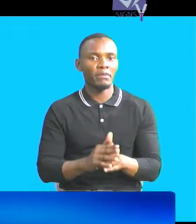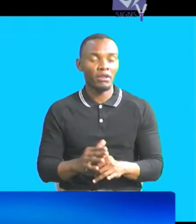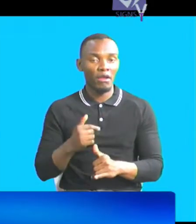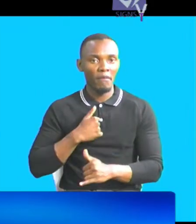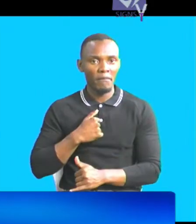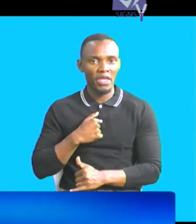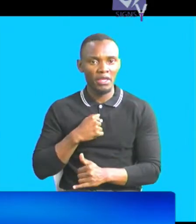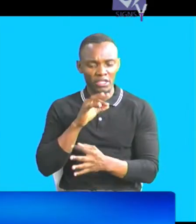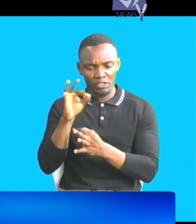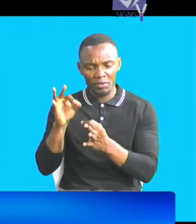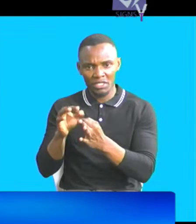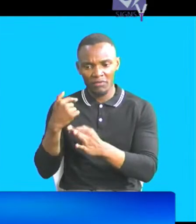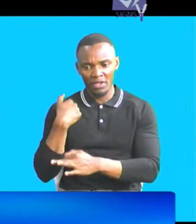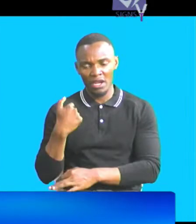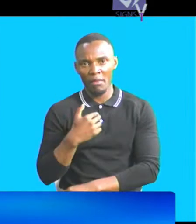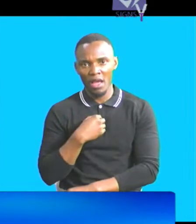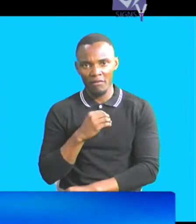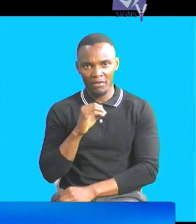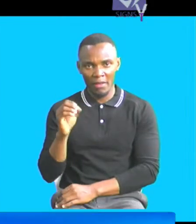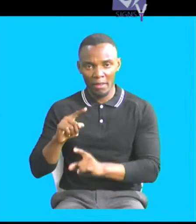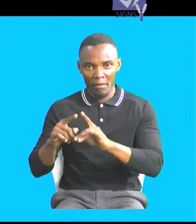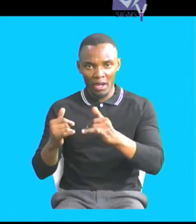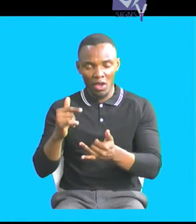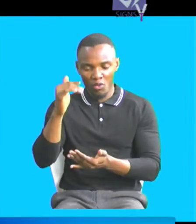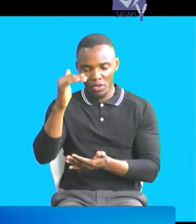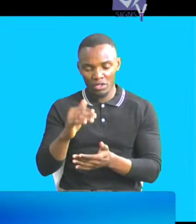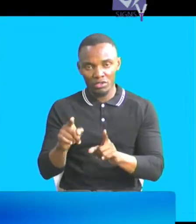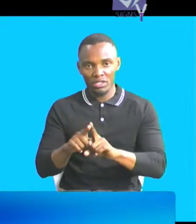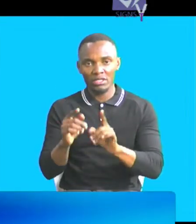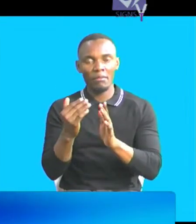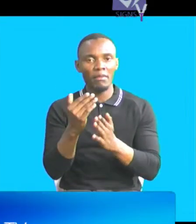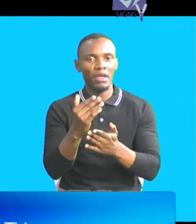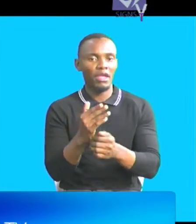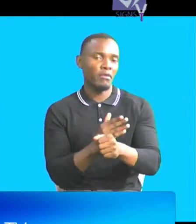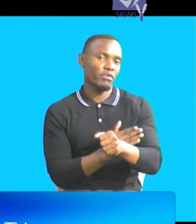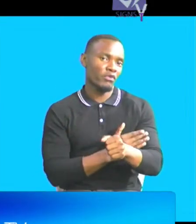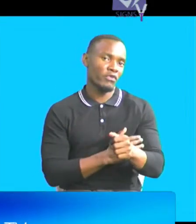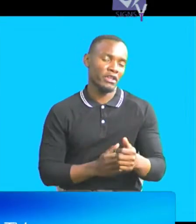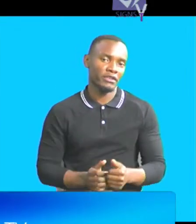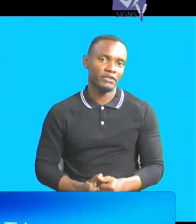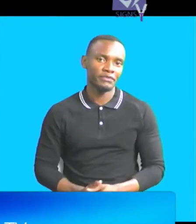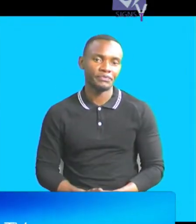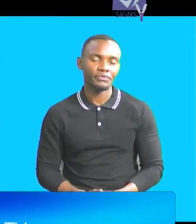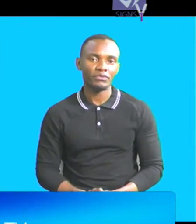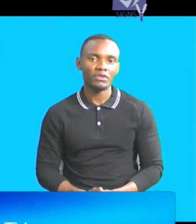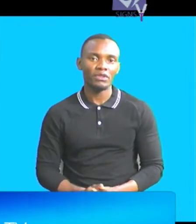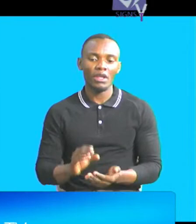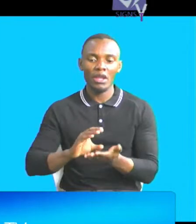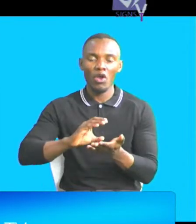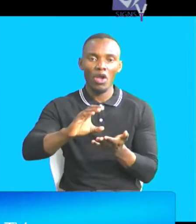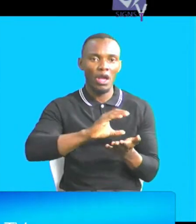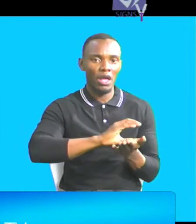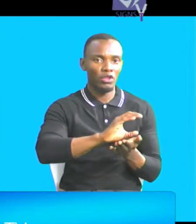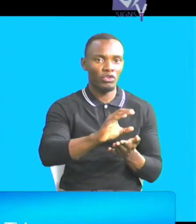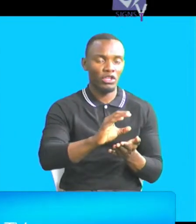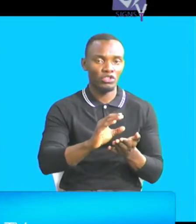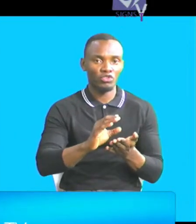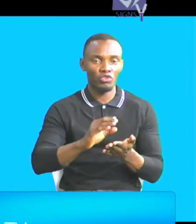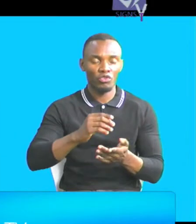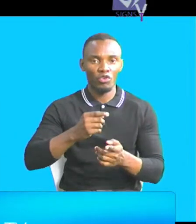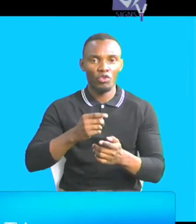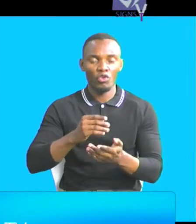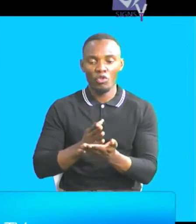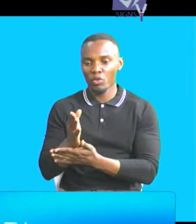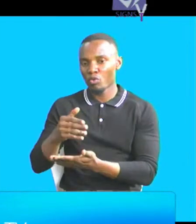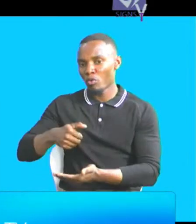numbers, but we are reducing, we are improving. The allocation through this budget of